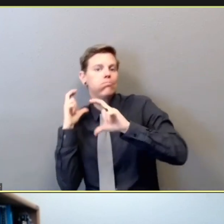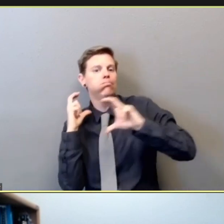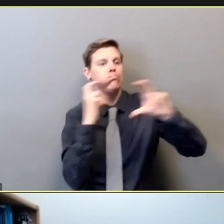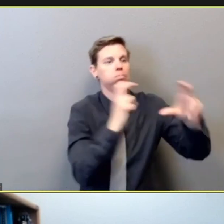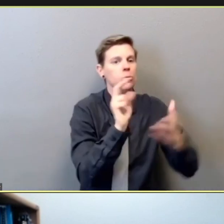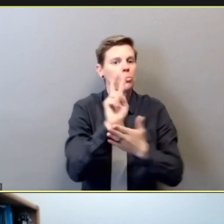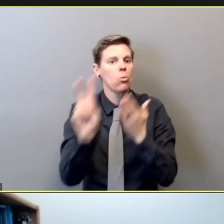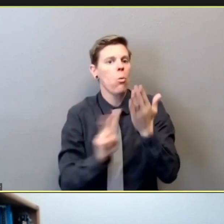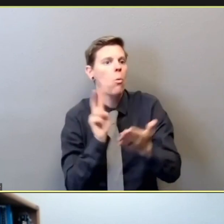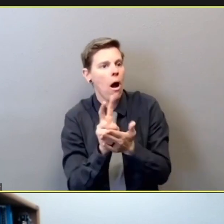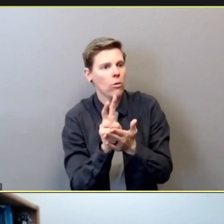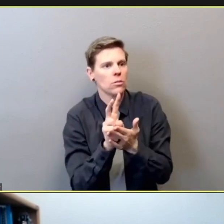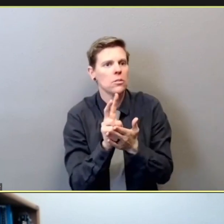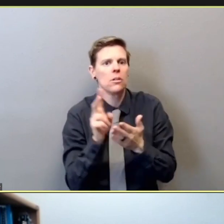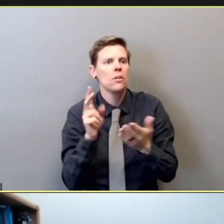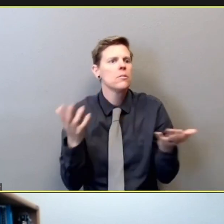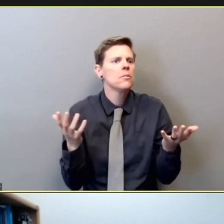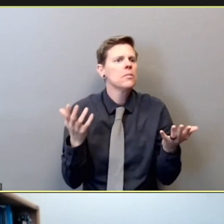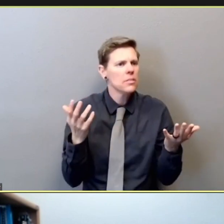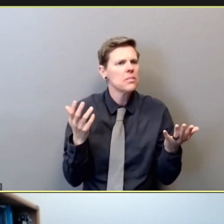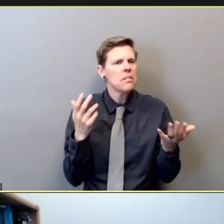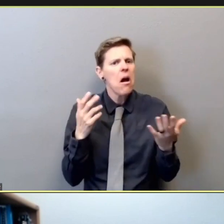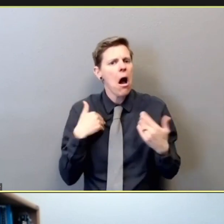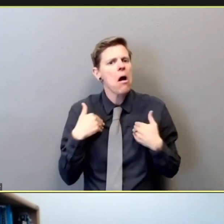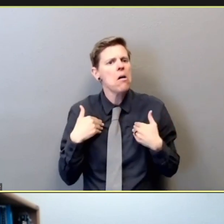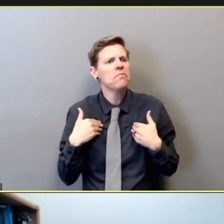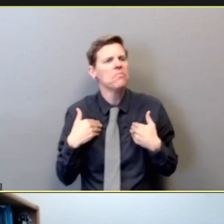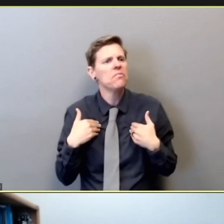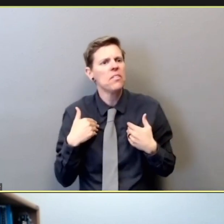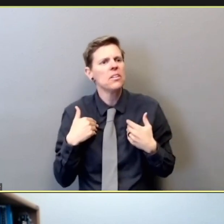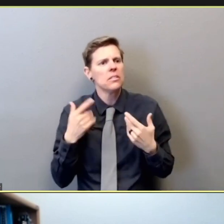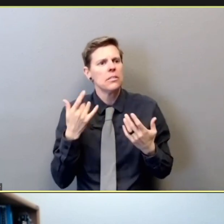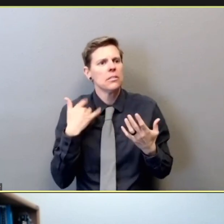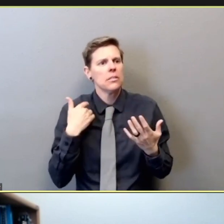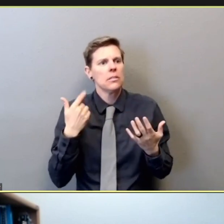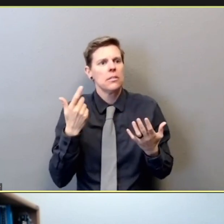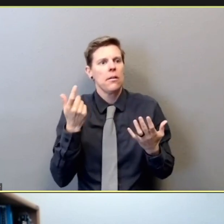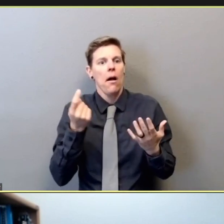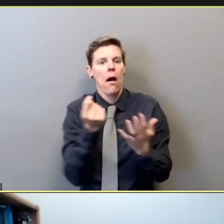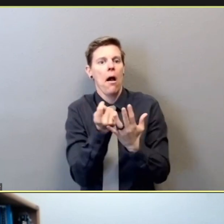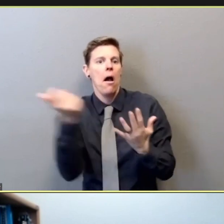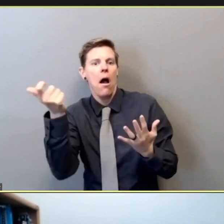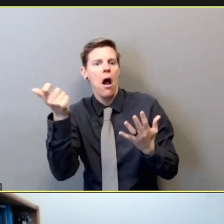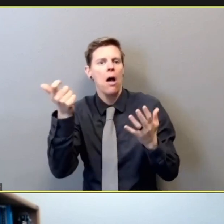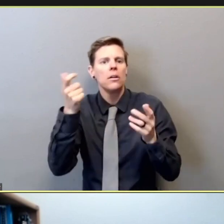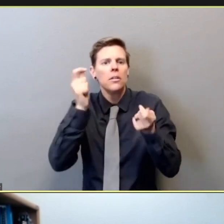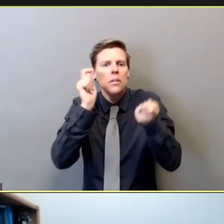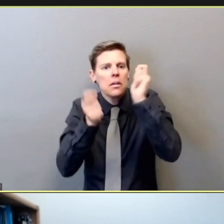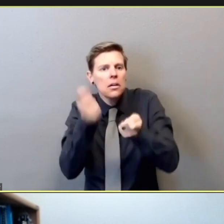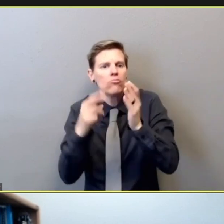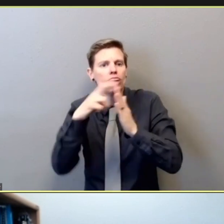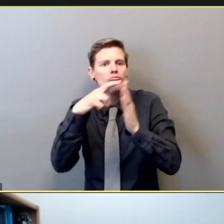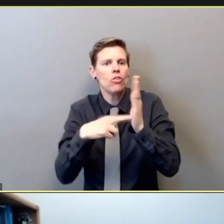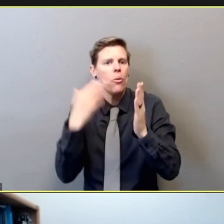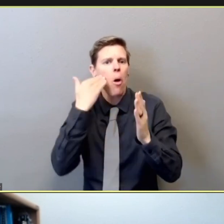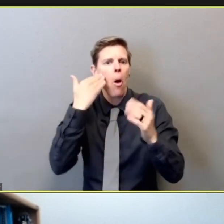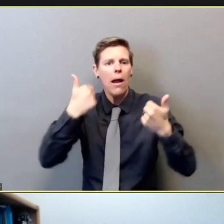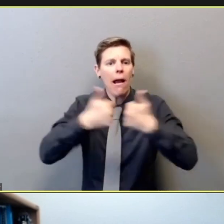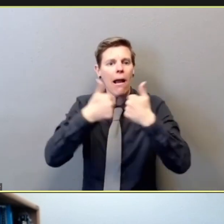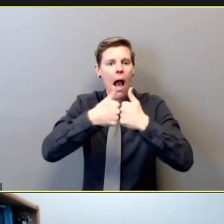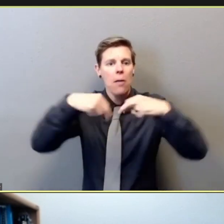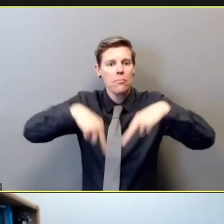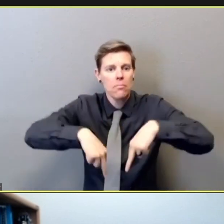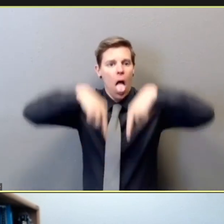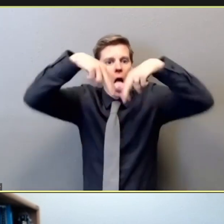same players are going to guard each other and fight for rebounds. Might some of these protocols be relaxed after we've had kind of a week to look at what looks good